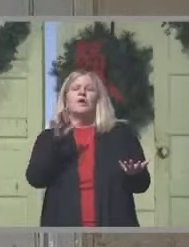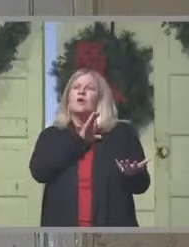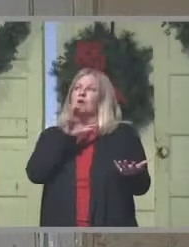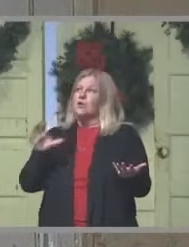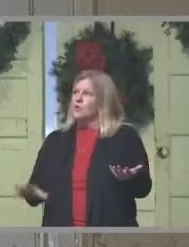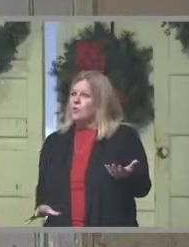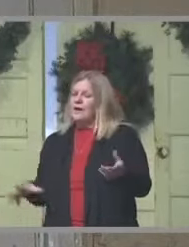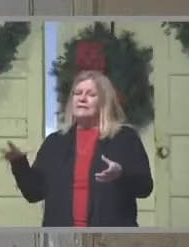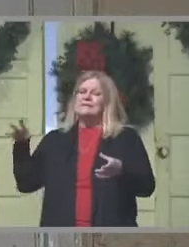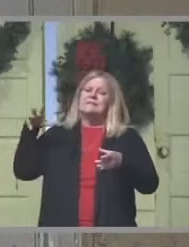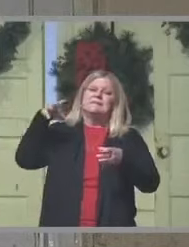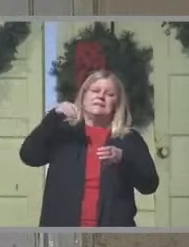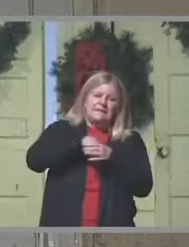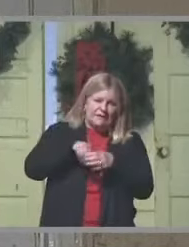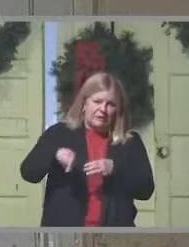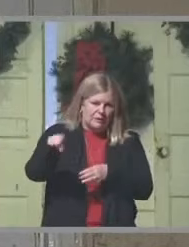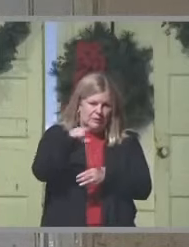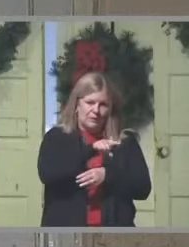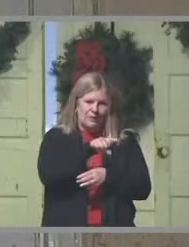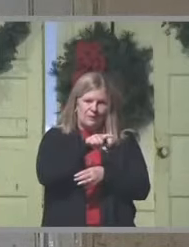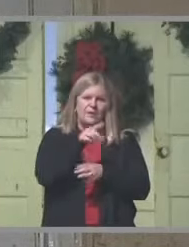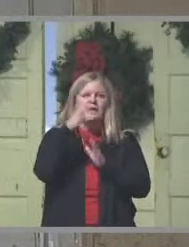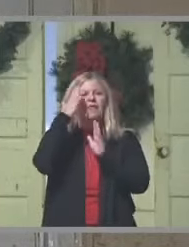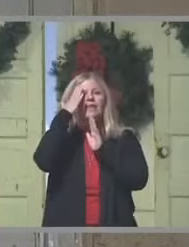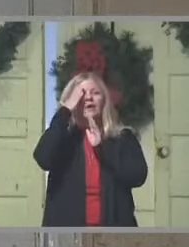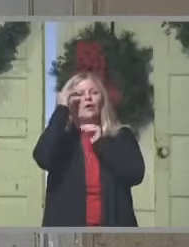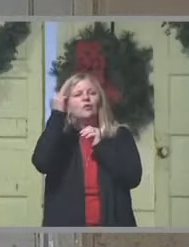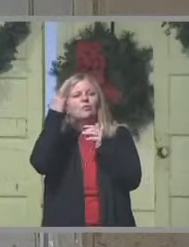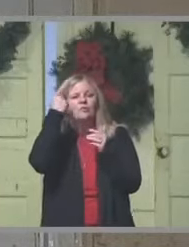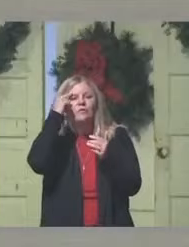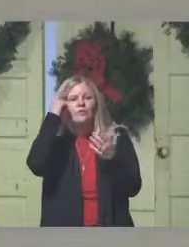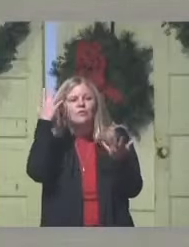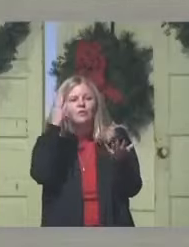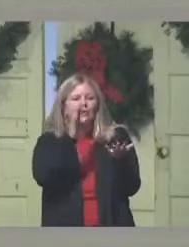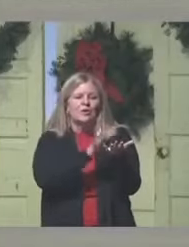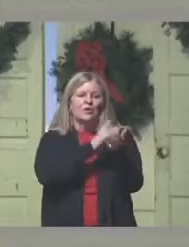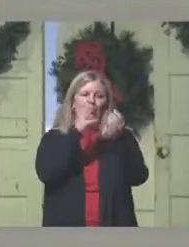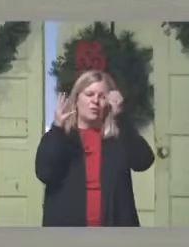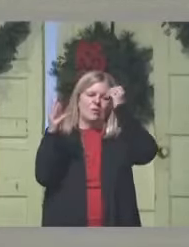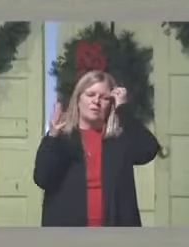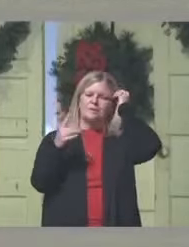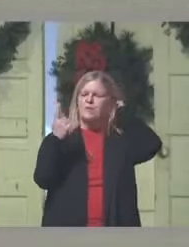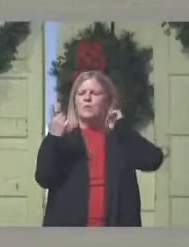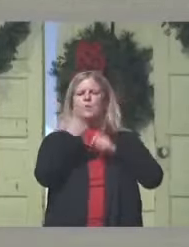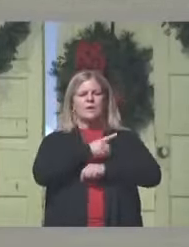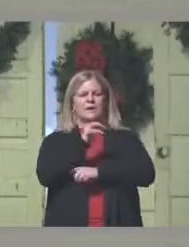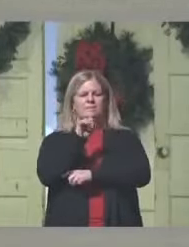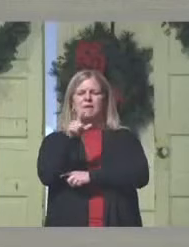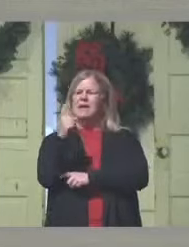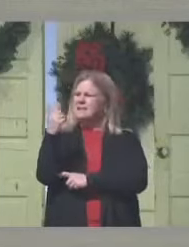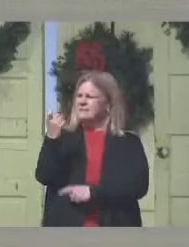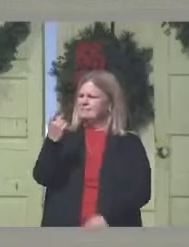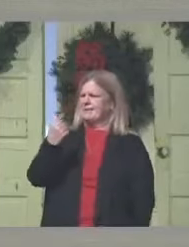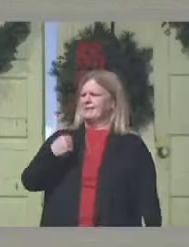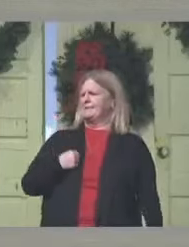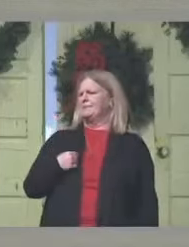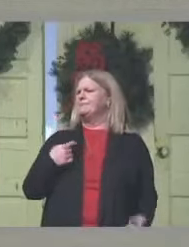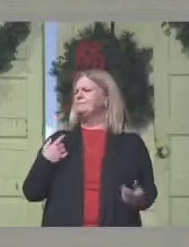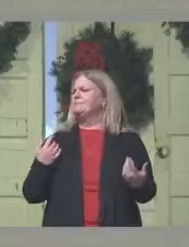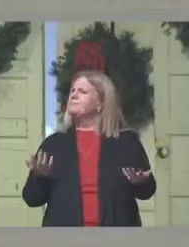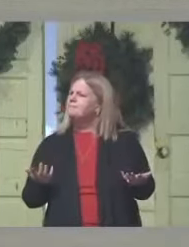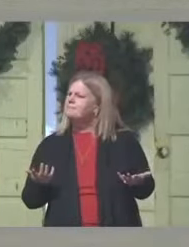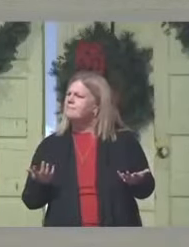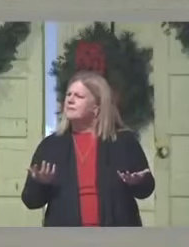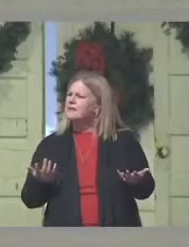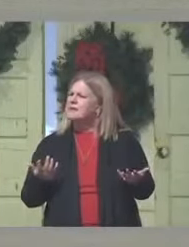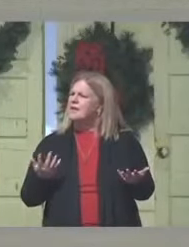Christ in you, the hope of glory. One day Max asked me, "Jim,